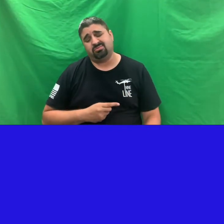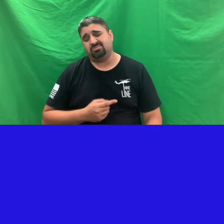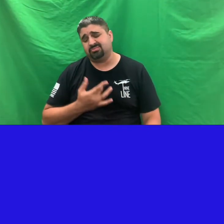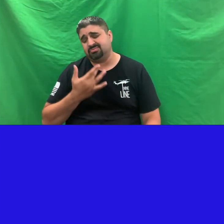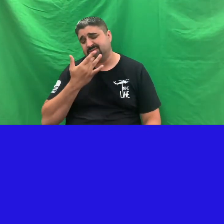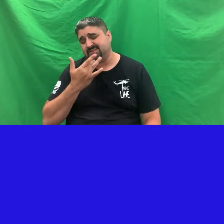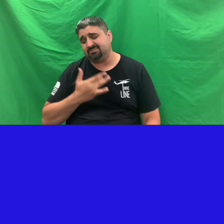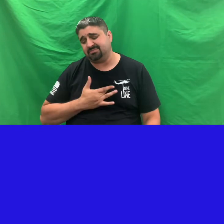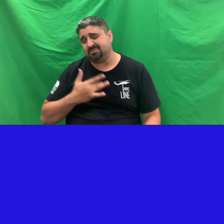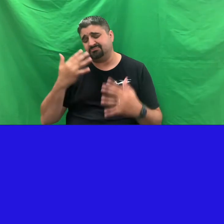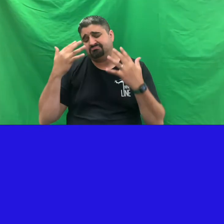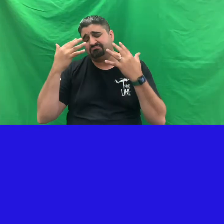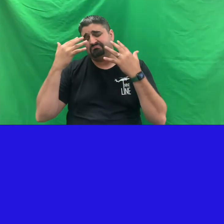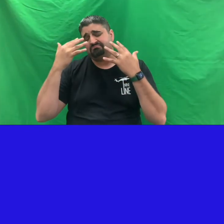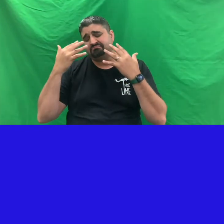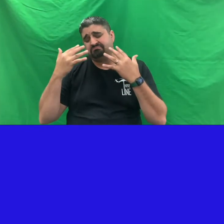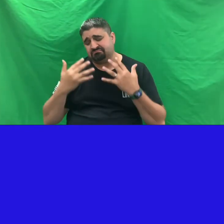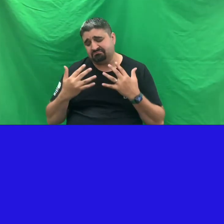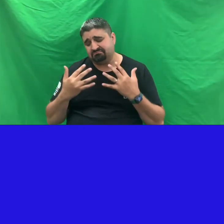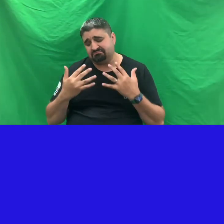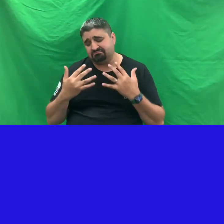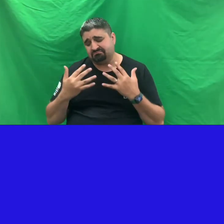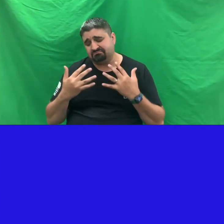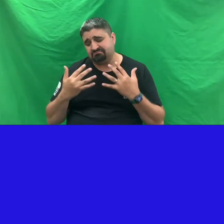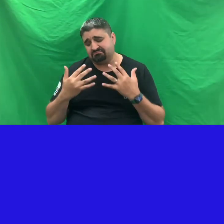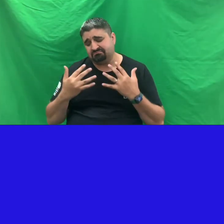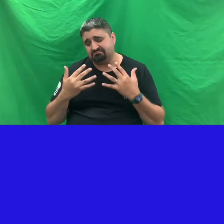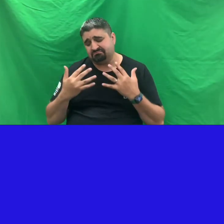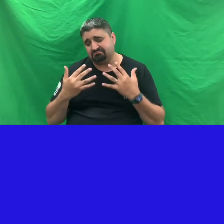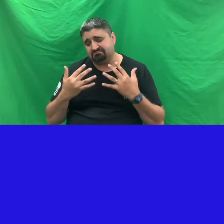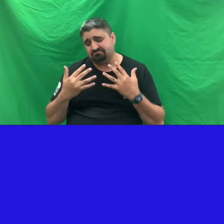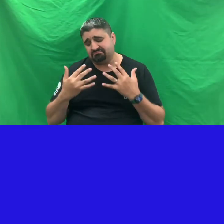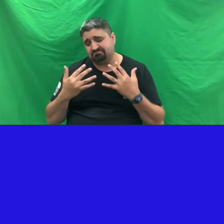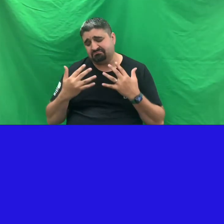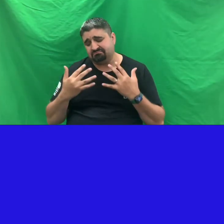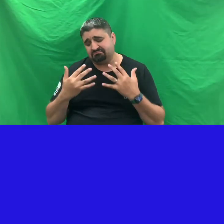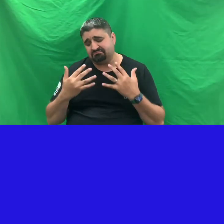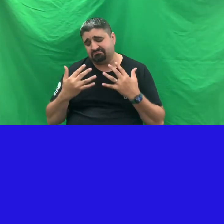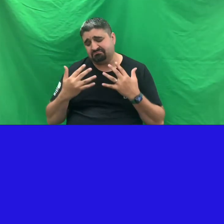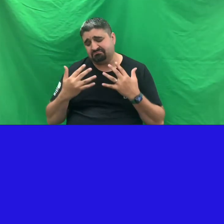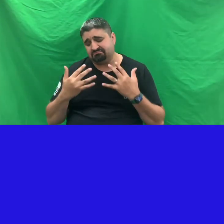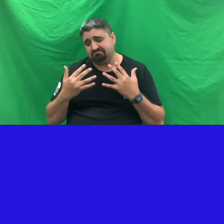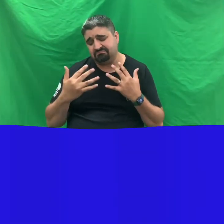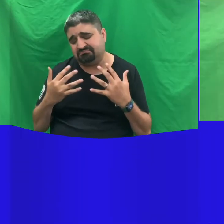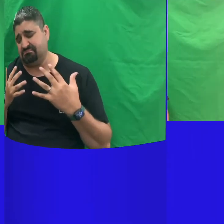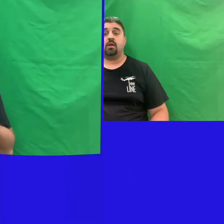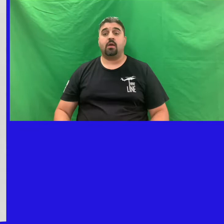present. This is a sad birthday for me.